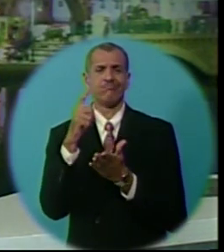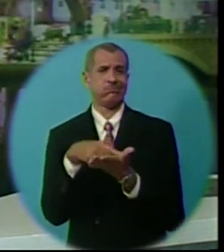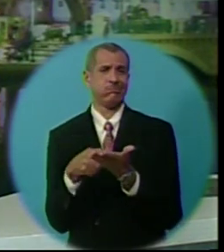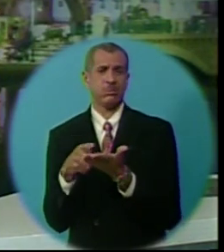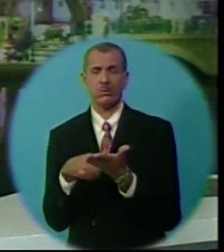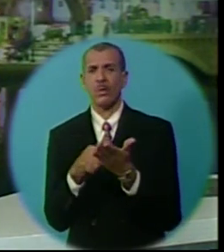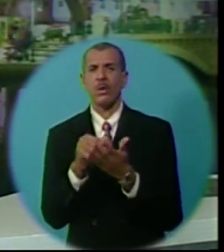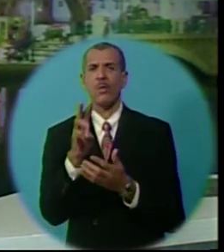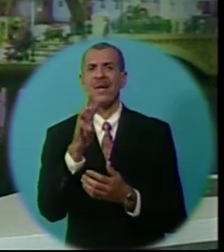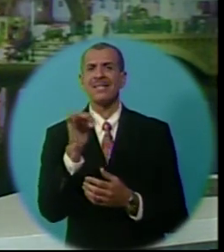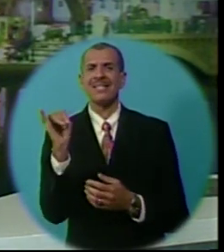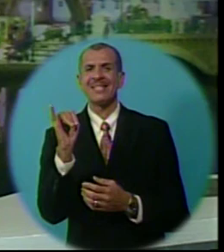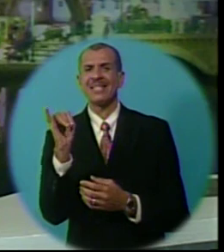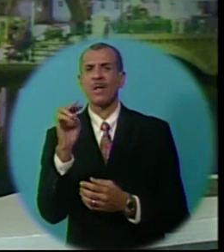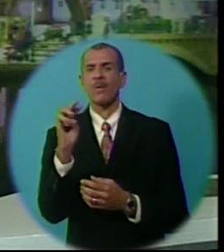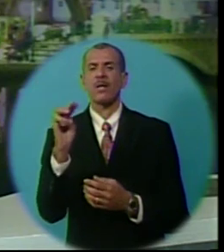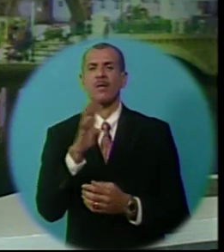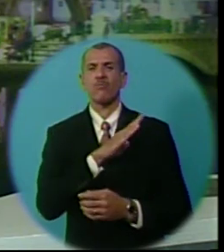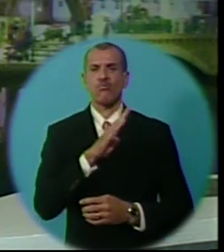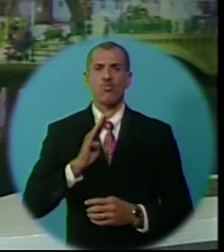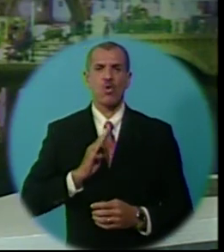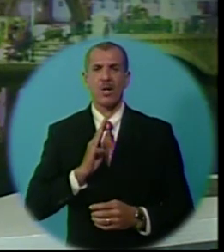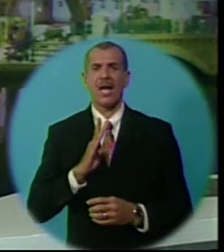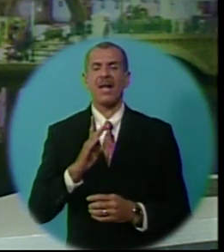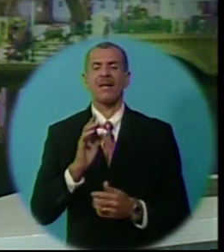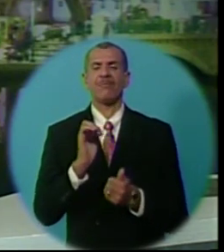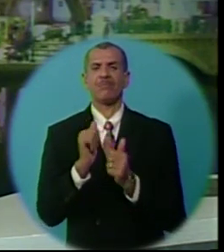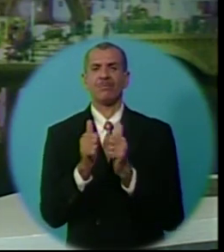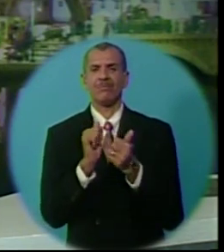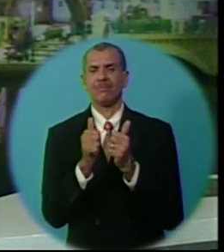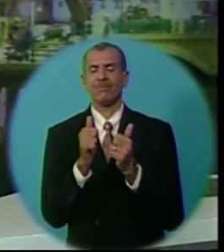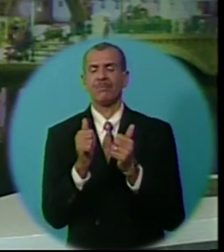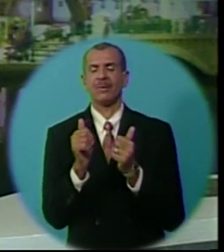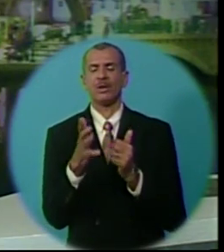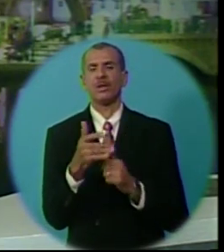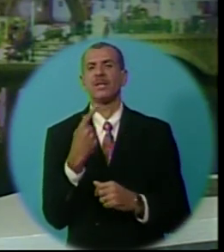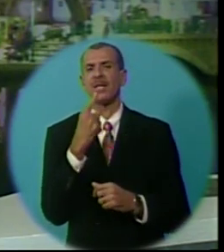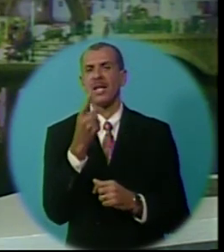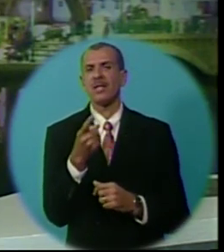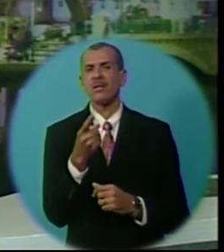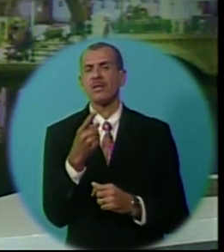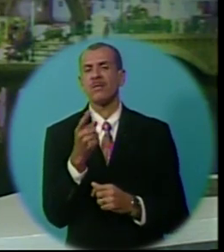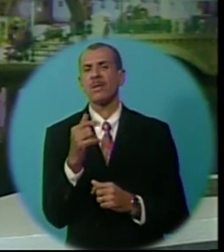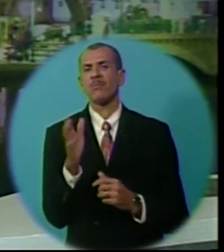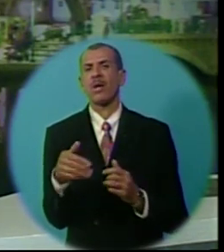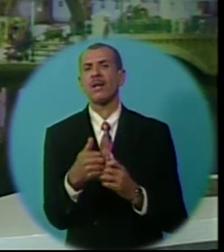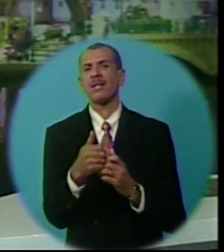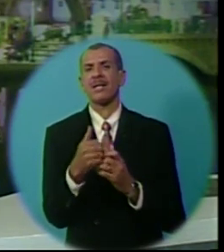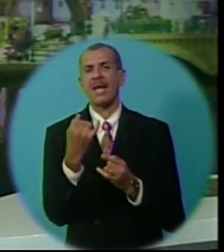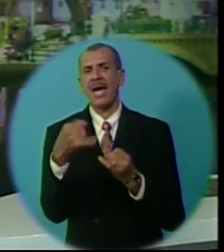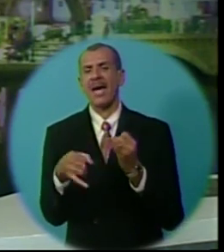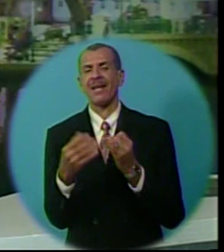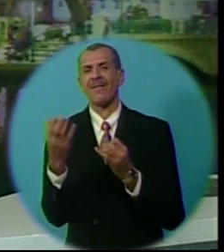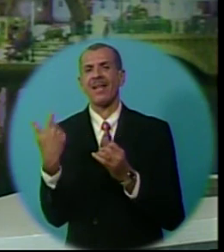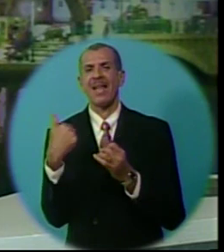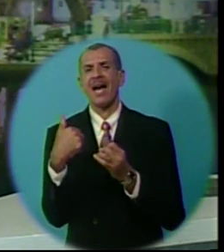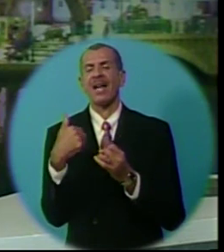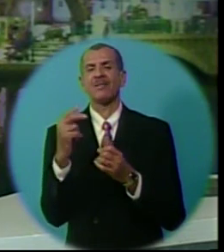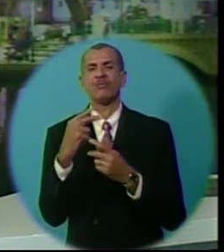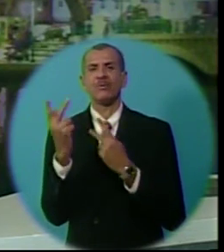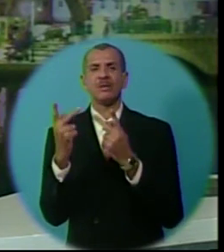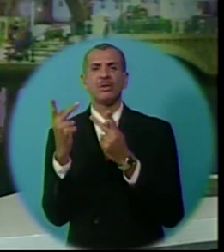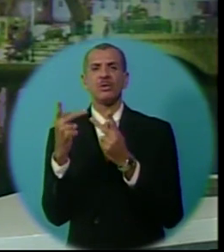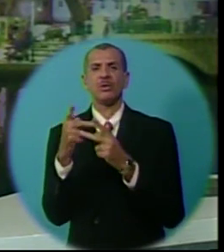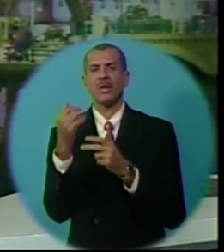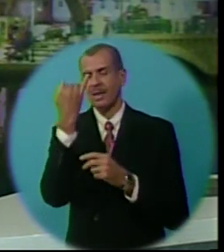West Indies Cricket Board and the West Indies players, especially to the extent that caused the premature end to the last tour to India